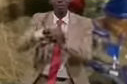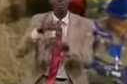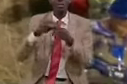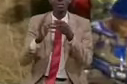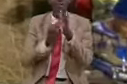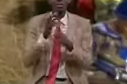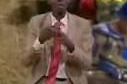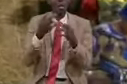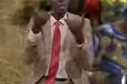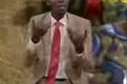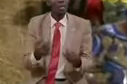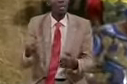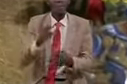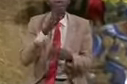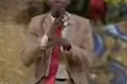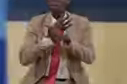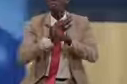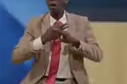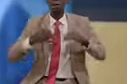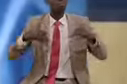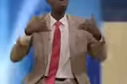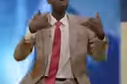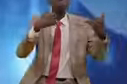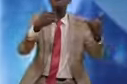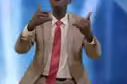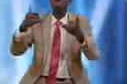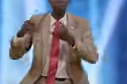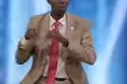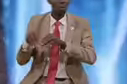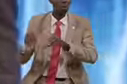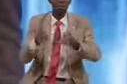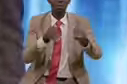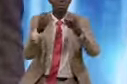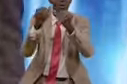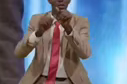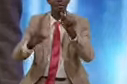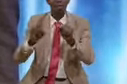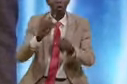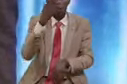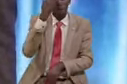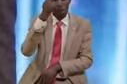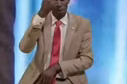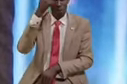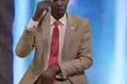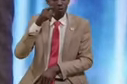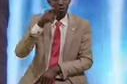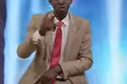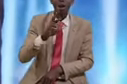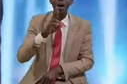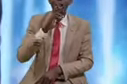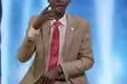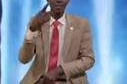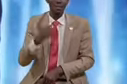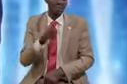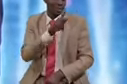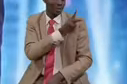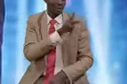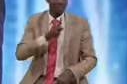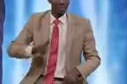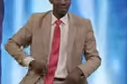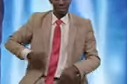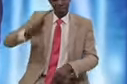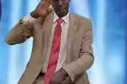free to move about anywhere you go. You are the king's kid, and the mark of